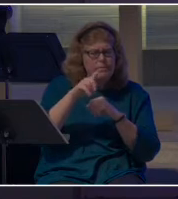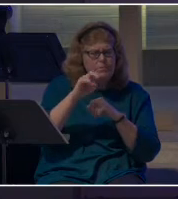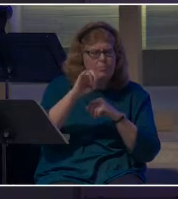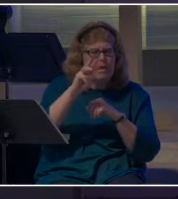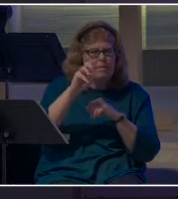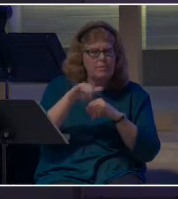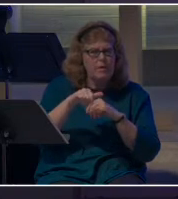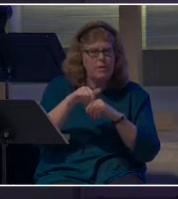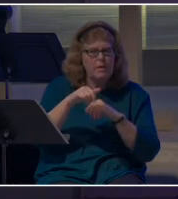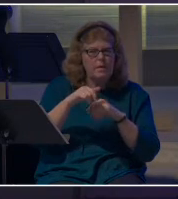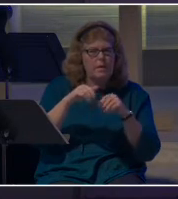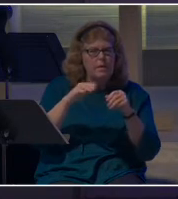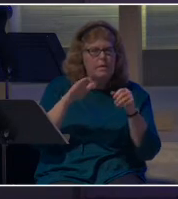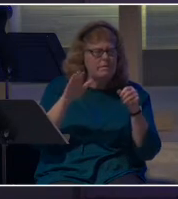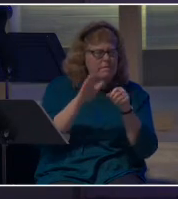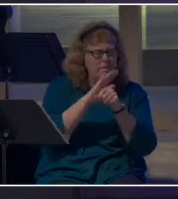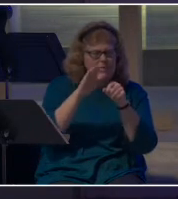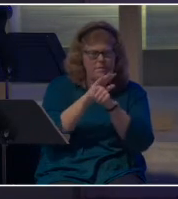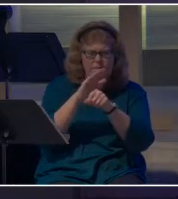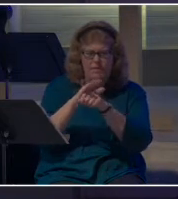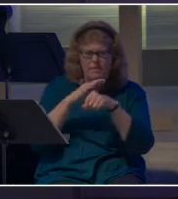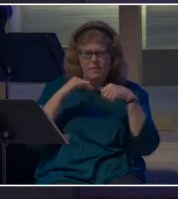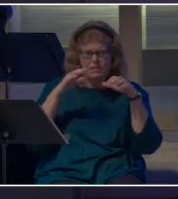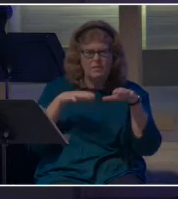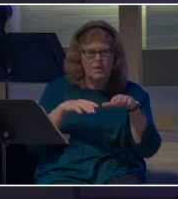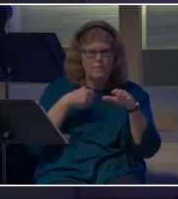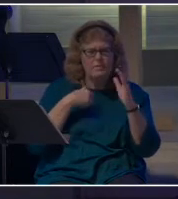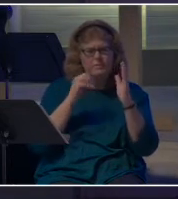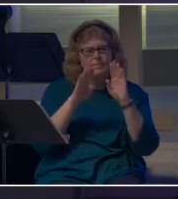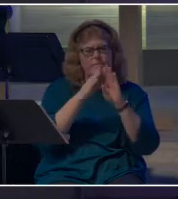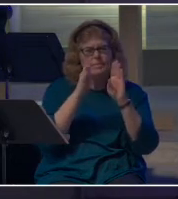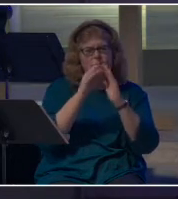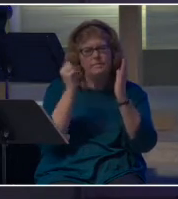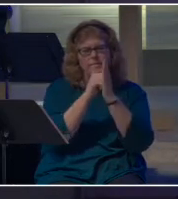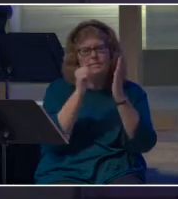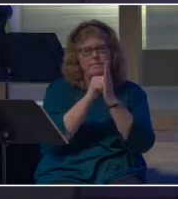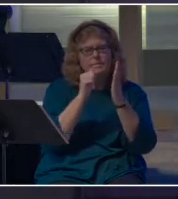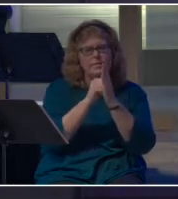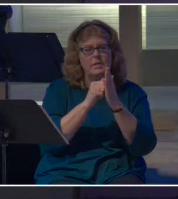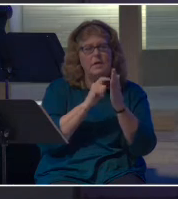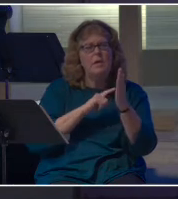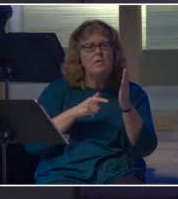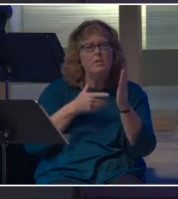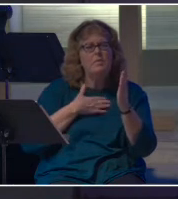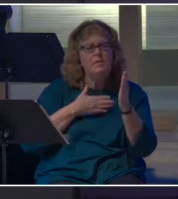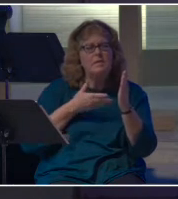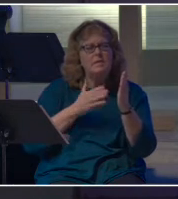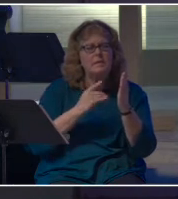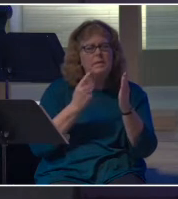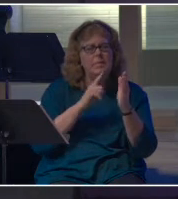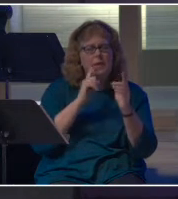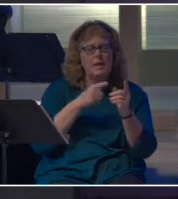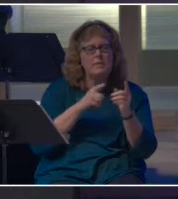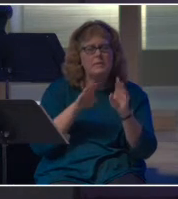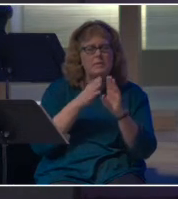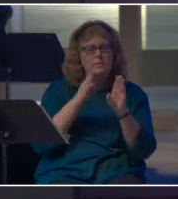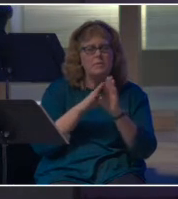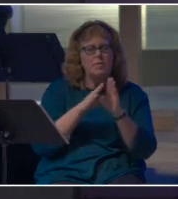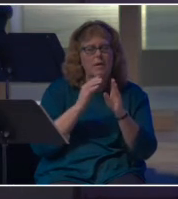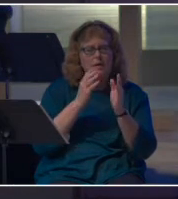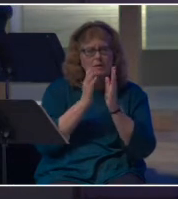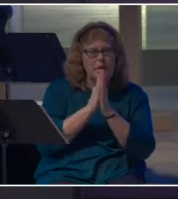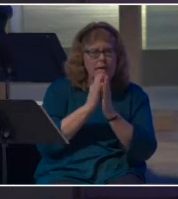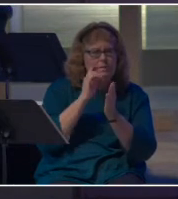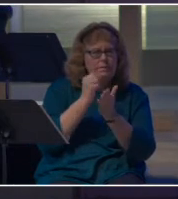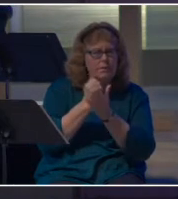their porch completely covered with snow. I knock on the door saying, oh Lord, please let there's somebody answer that I can just ask for